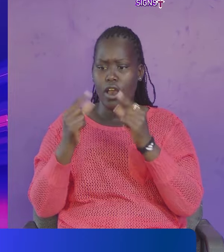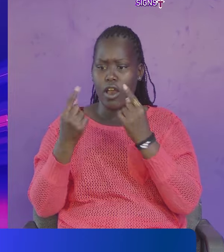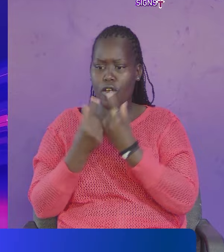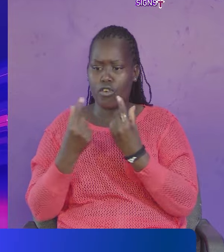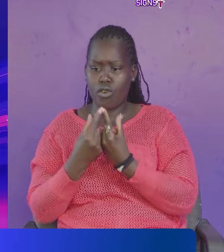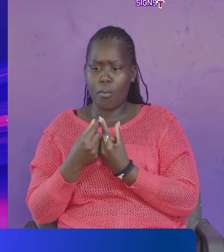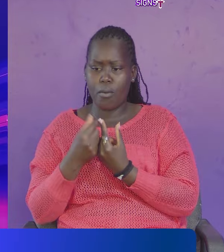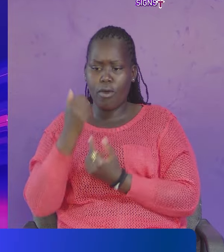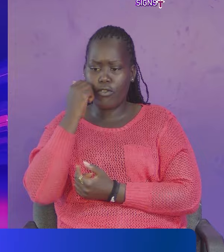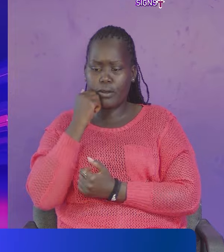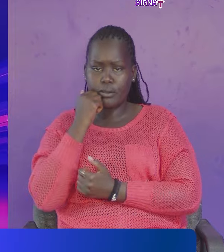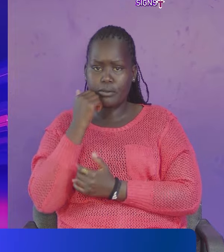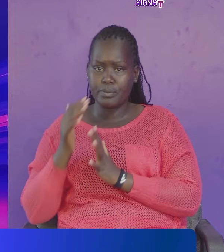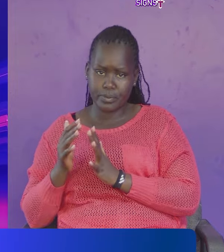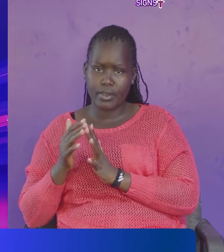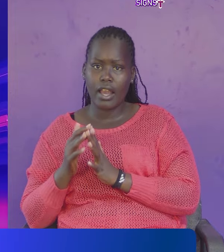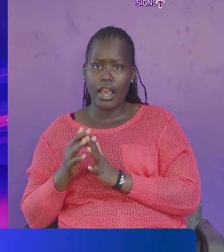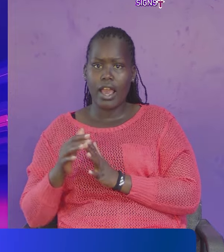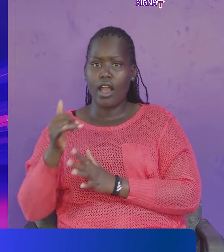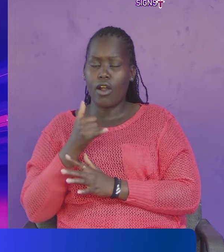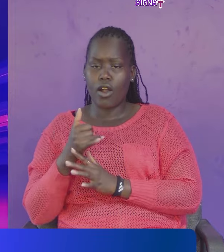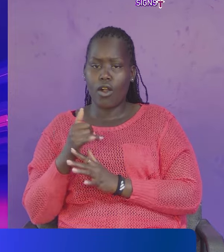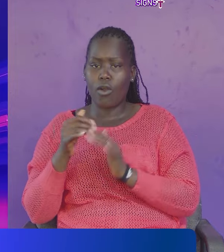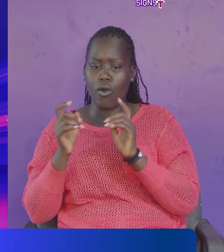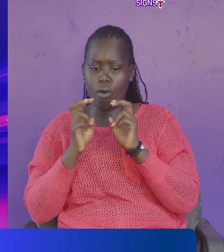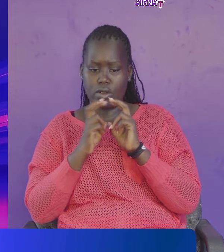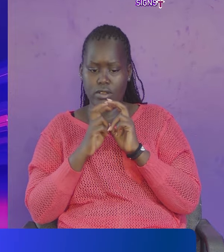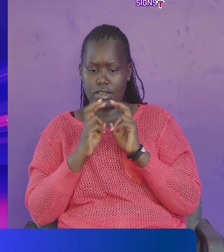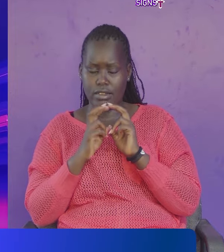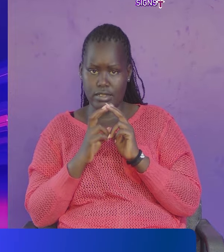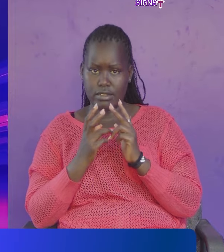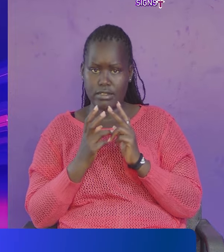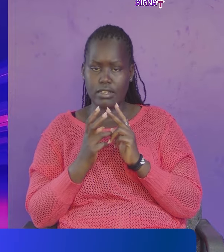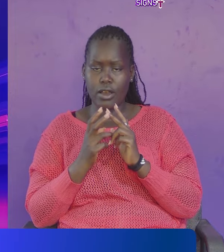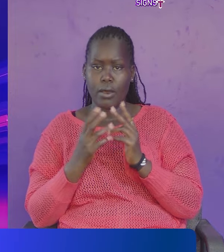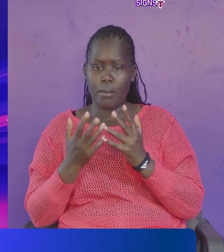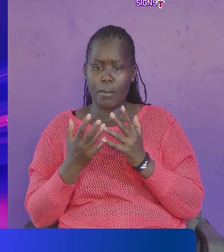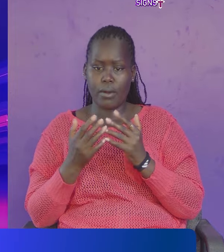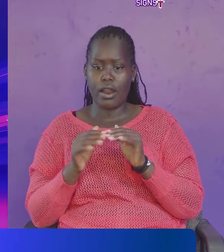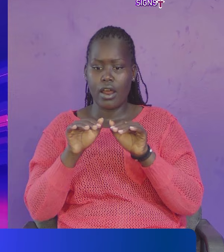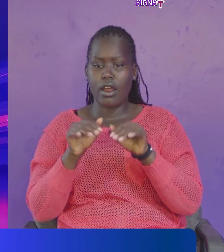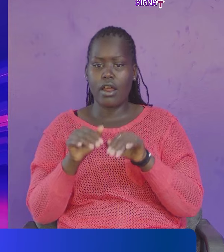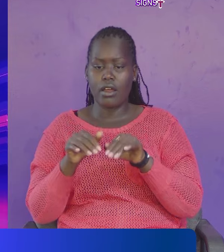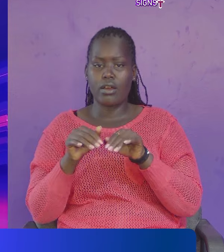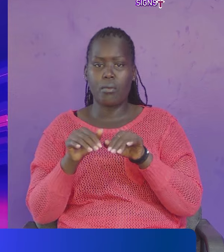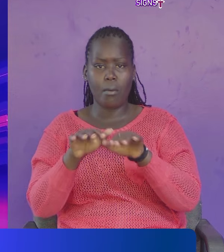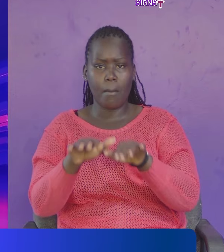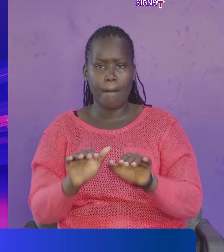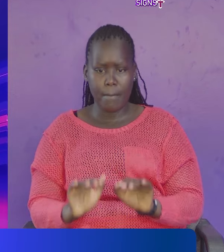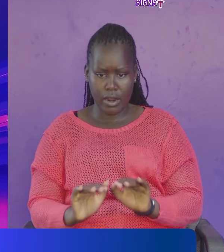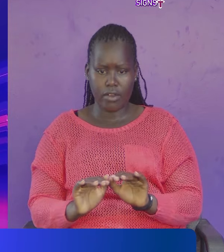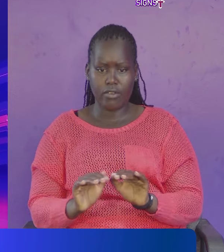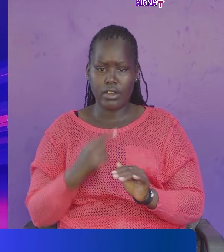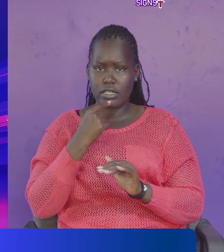Prime Minister Raila Odinga to visit Kango Kajaramogi, his resting place, but were shocked when they were told the